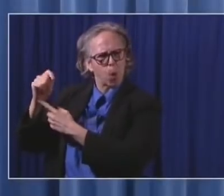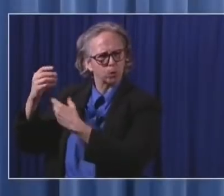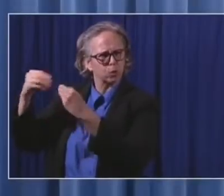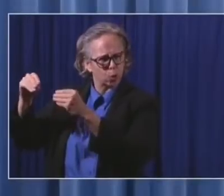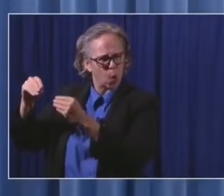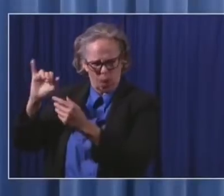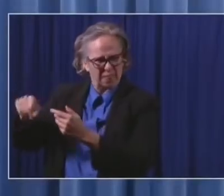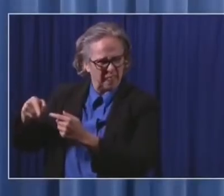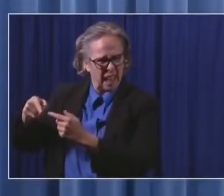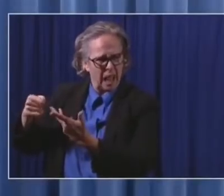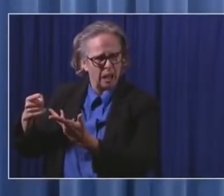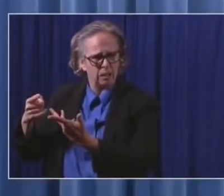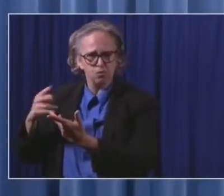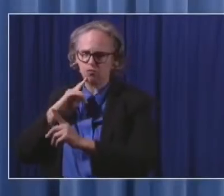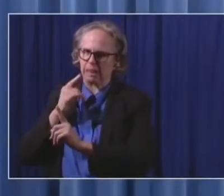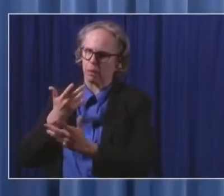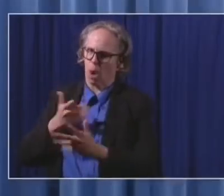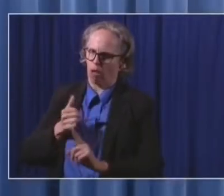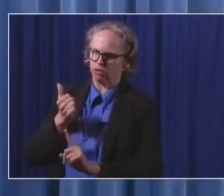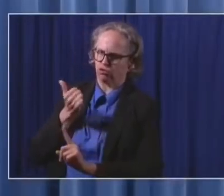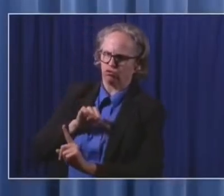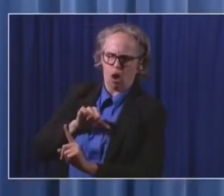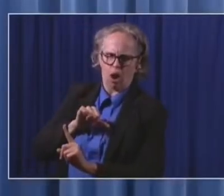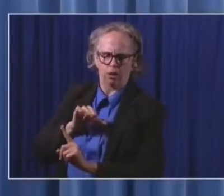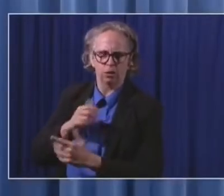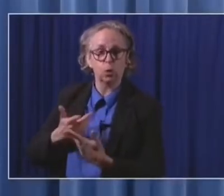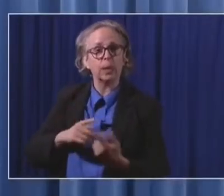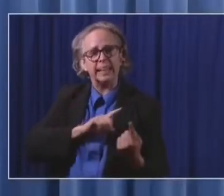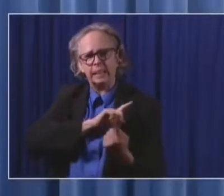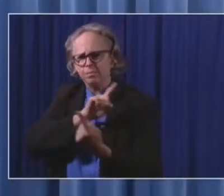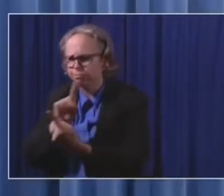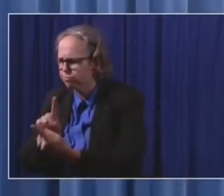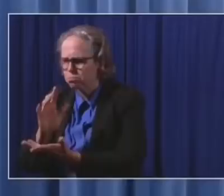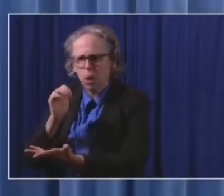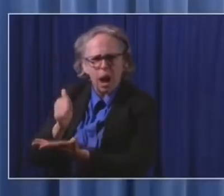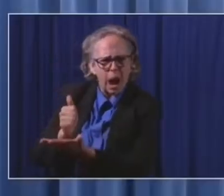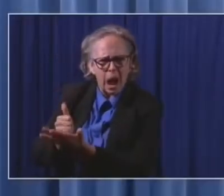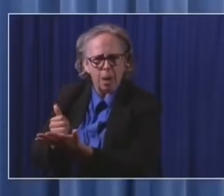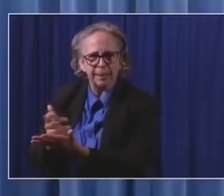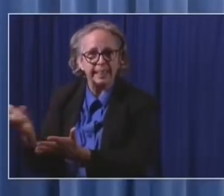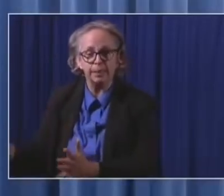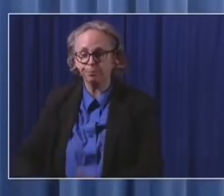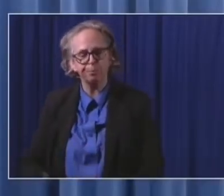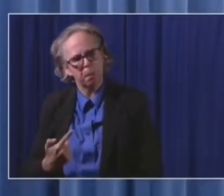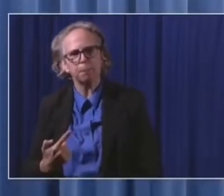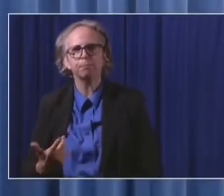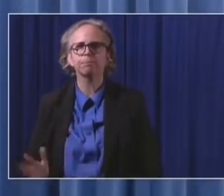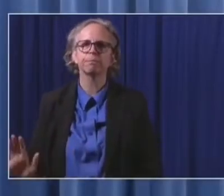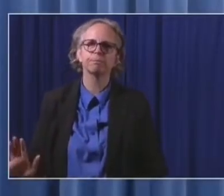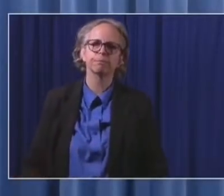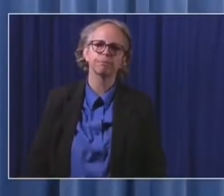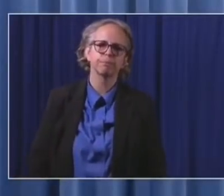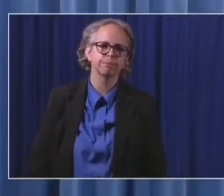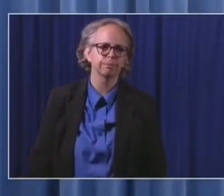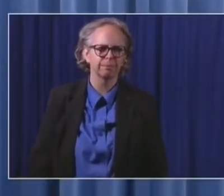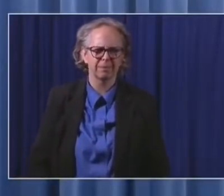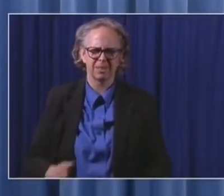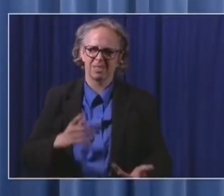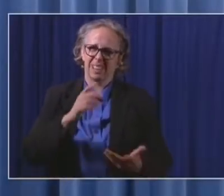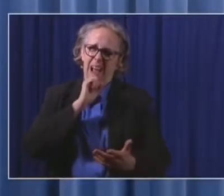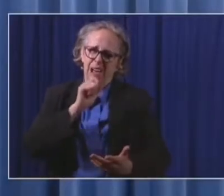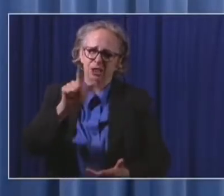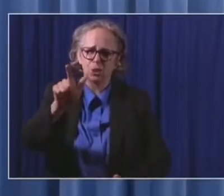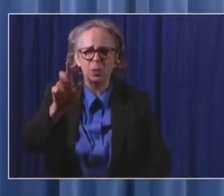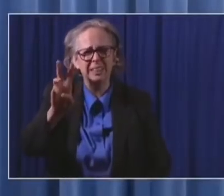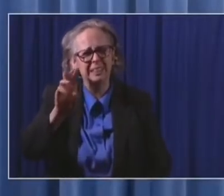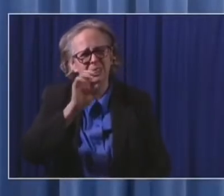who was intoxicated in a Home Depot parking lot. The officer was fatally shot by the person that he was trying